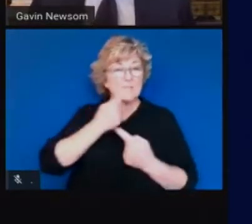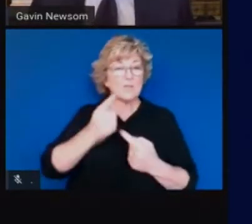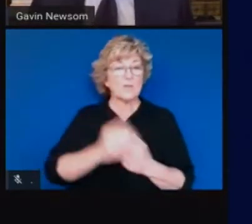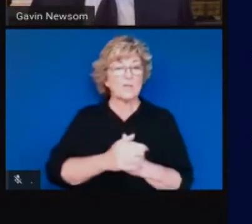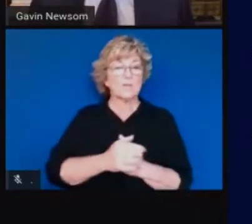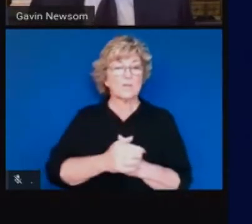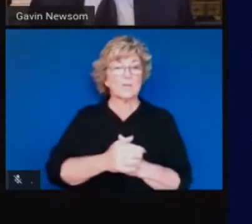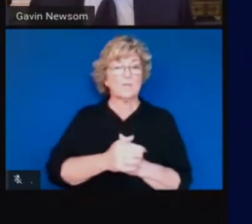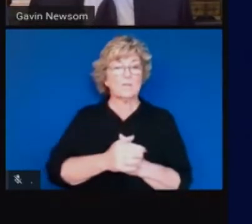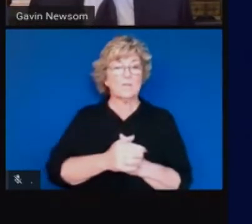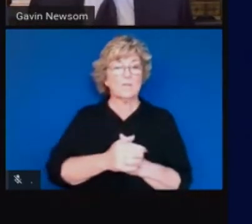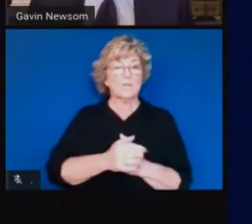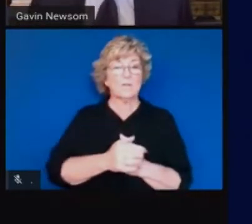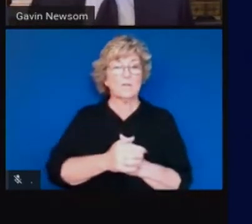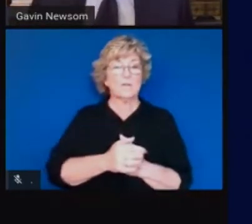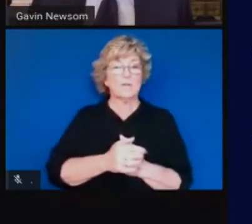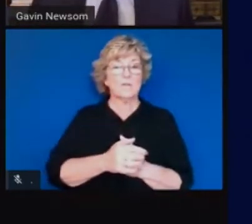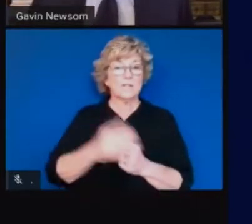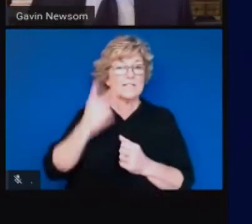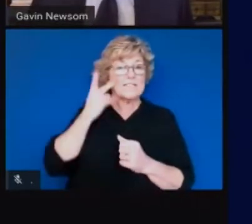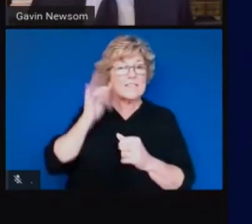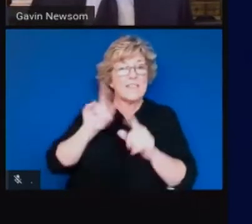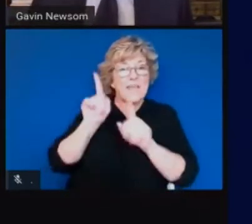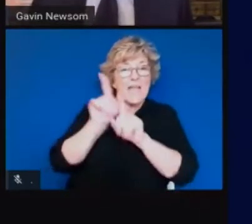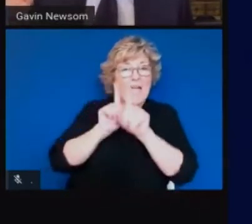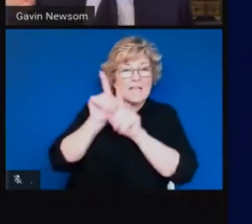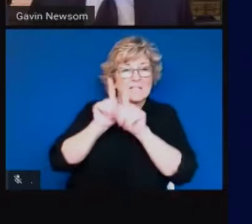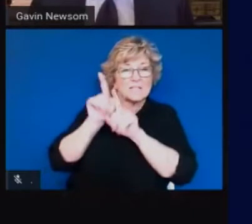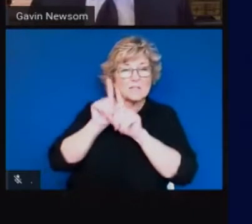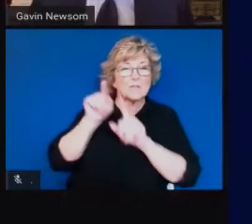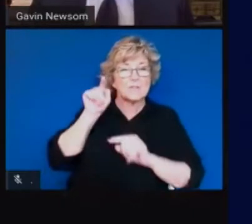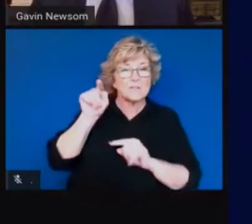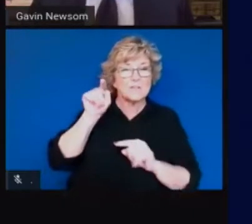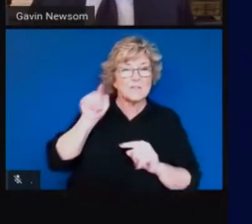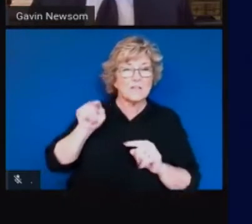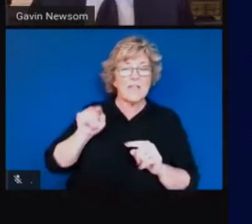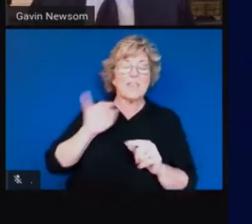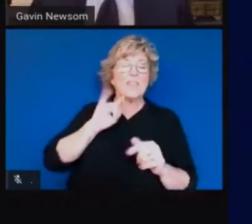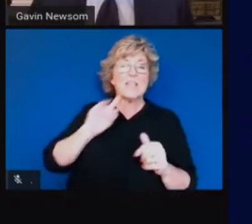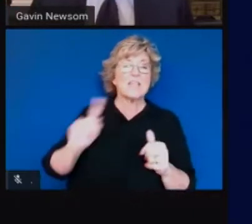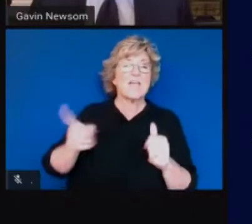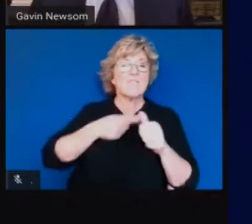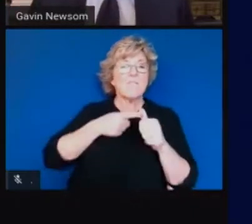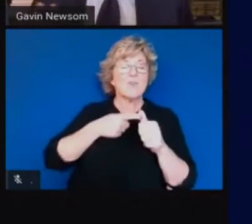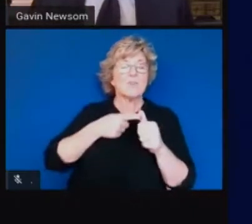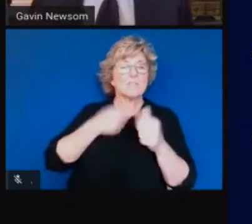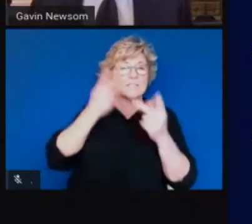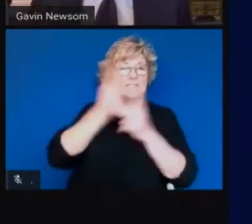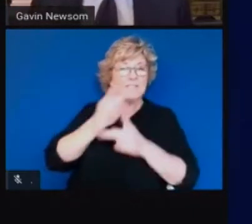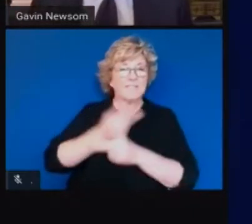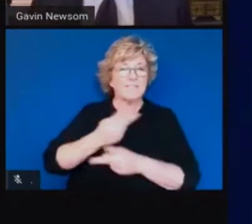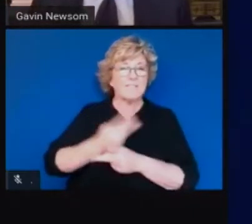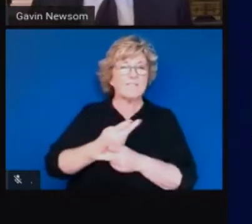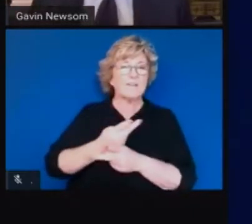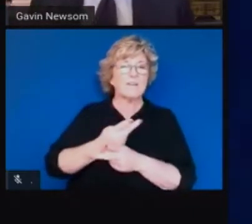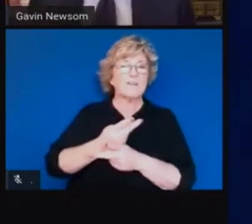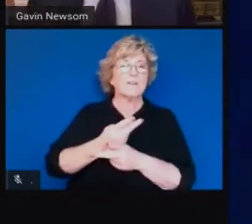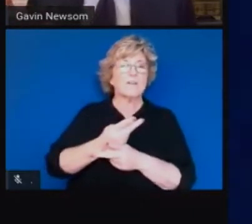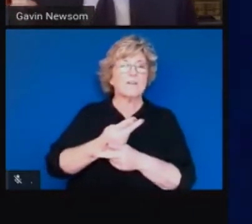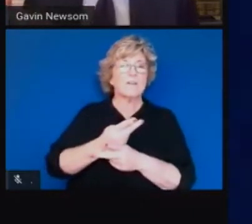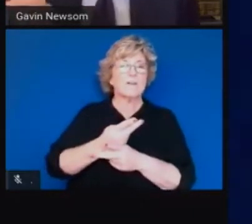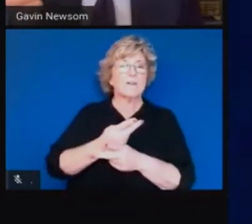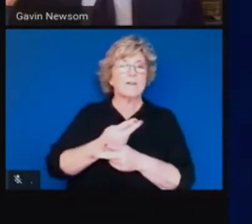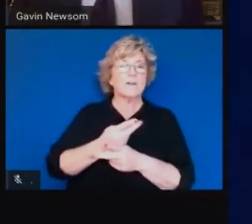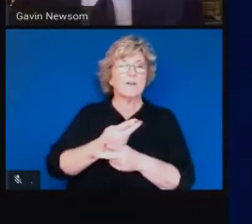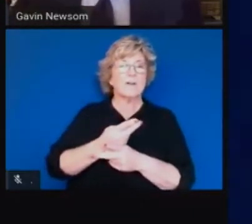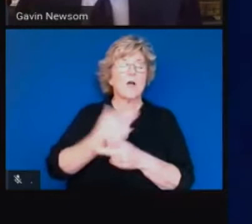the asterisk that is on these next few slides. These are initial estimates. These are back of the envelope estimates, but I